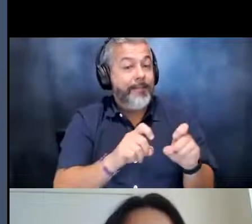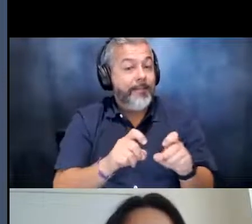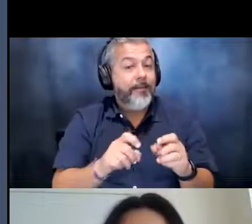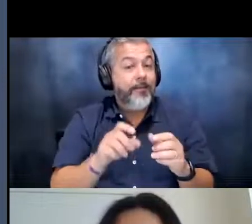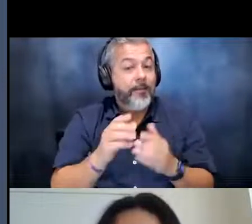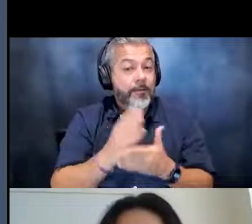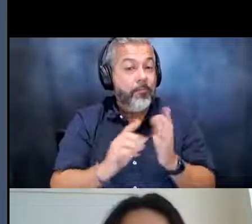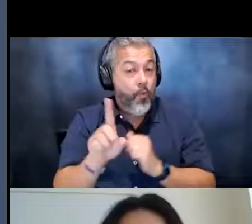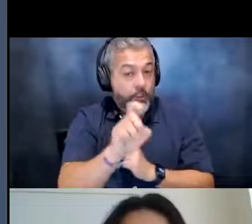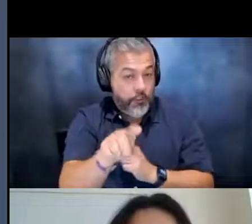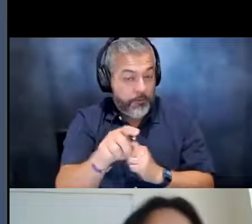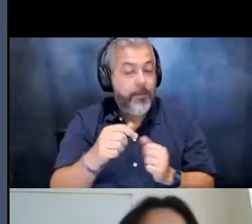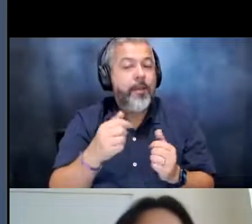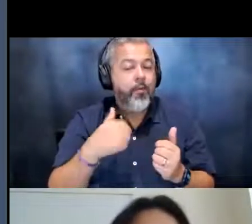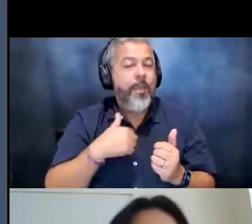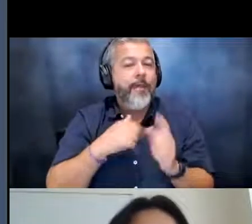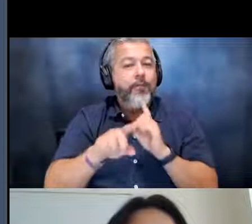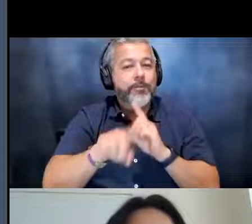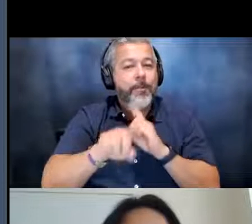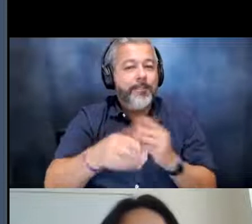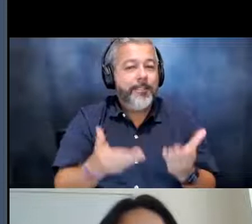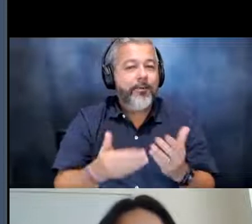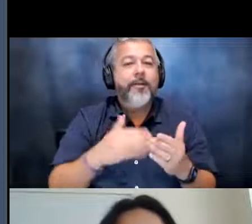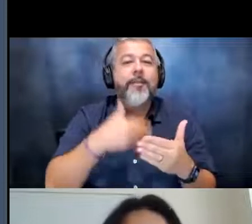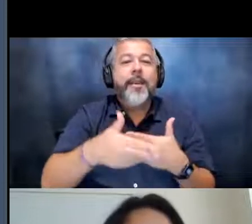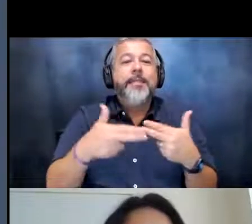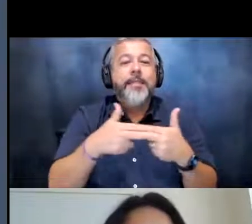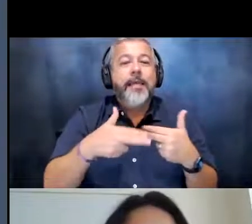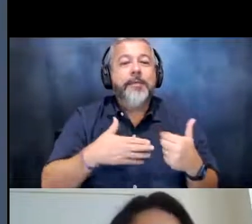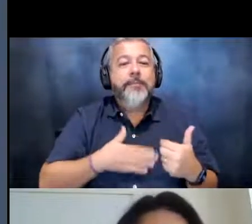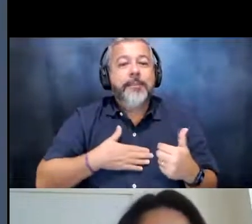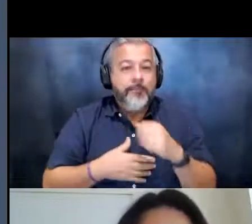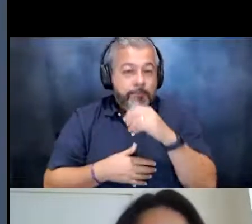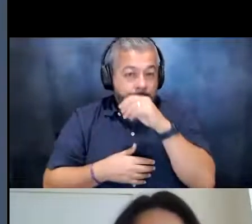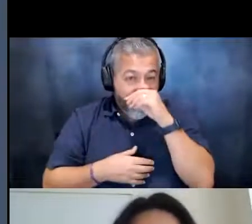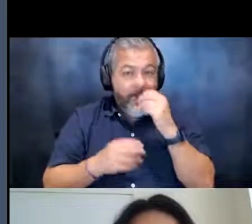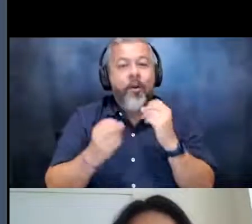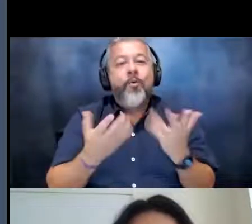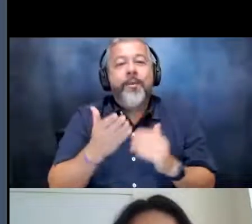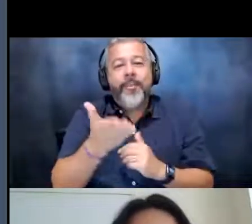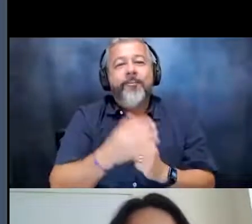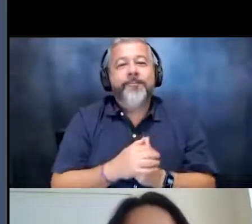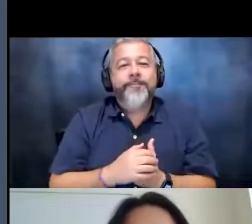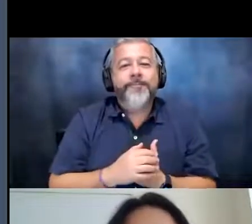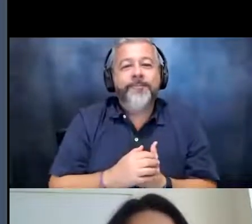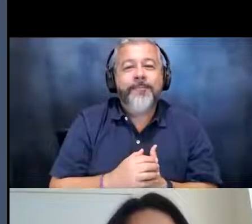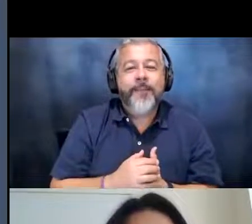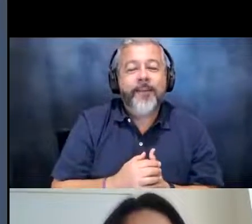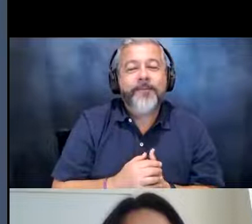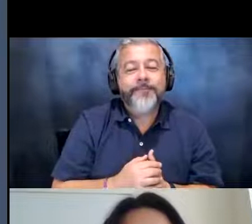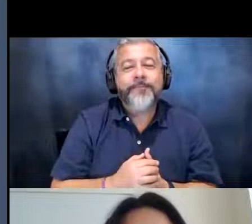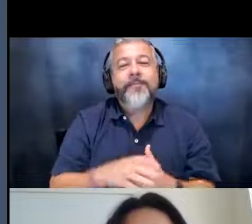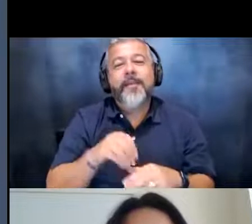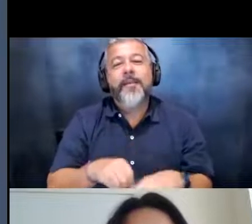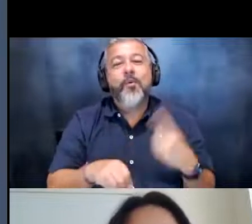pages. So if we go ahead and move to our next slide. Oh, here we go. We are here. All right. So in one of our